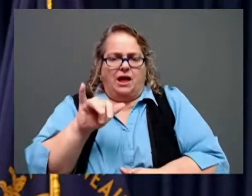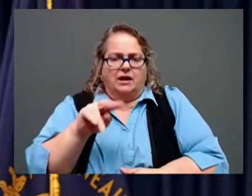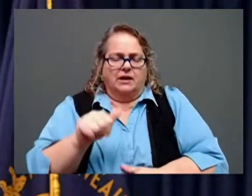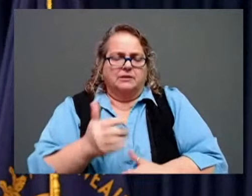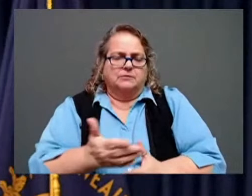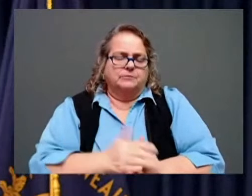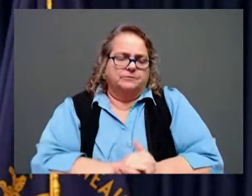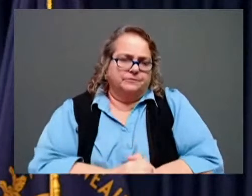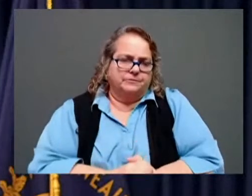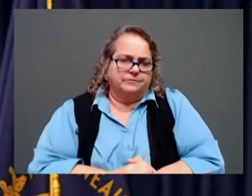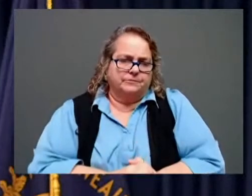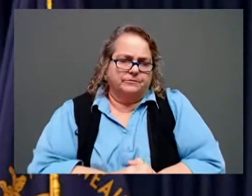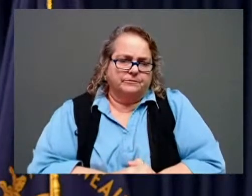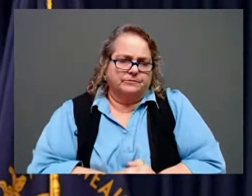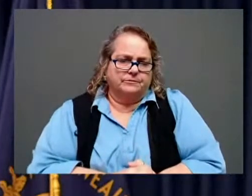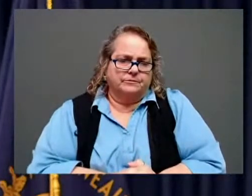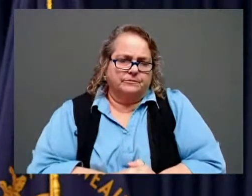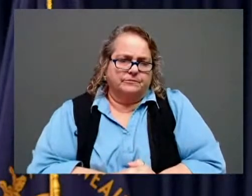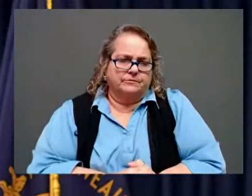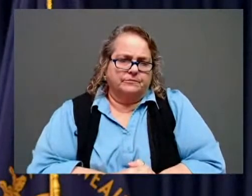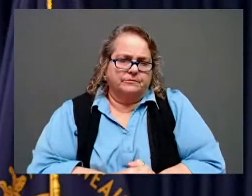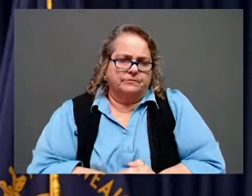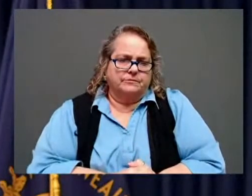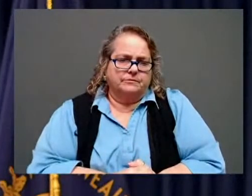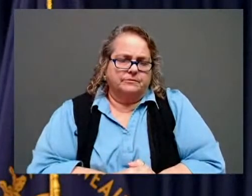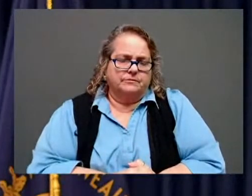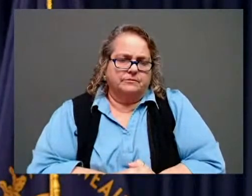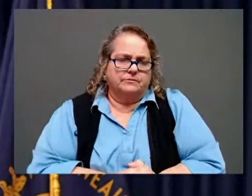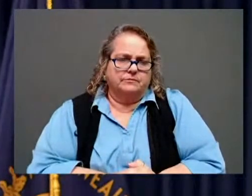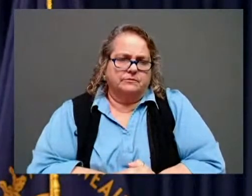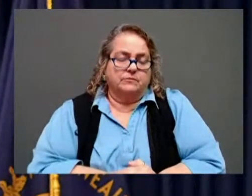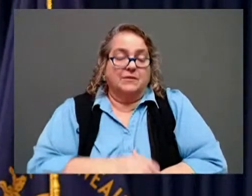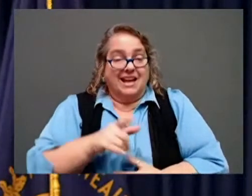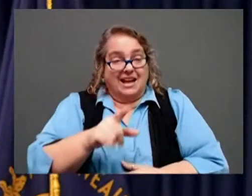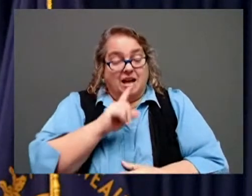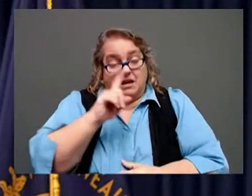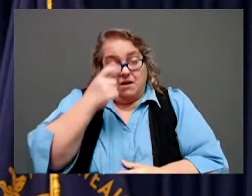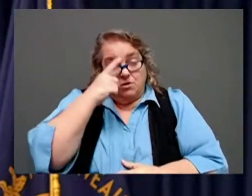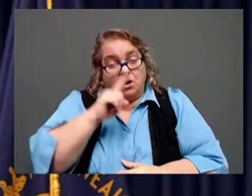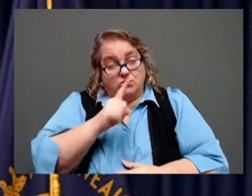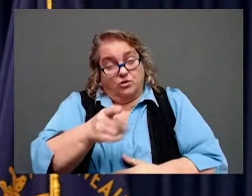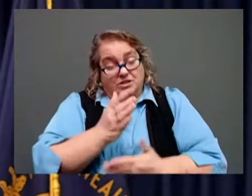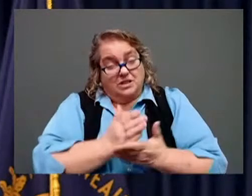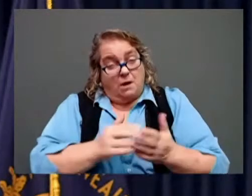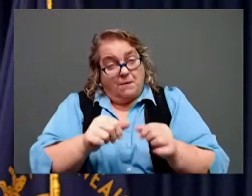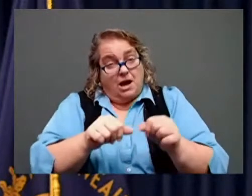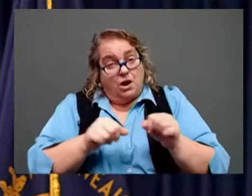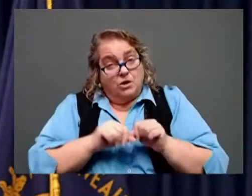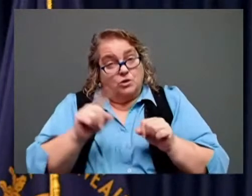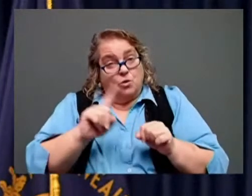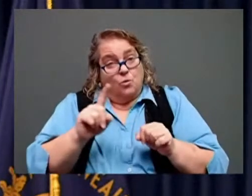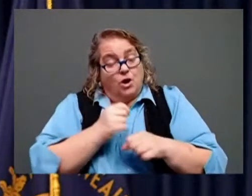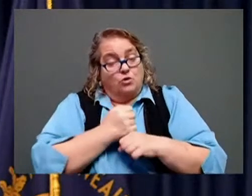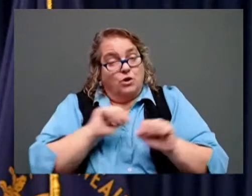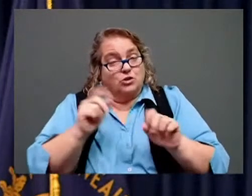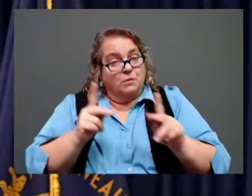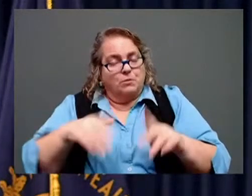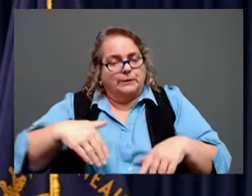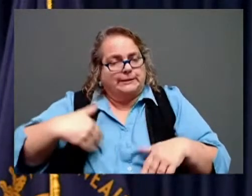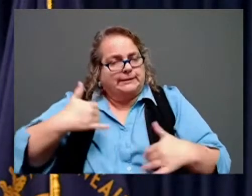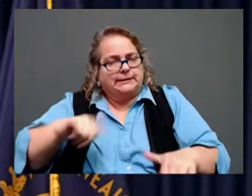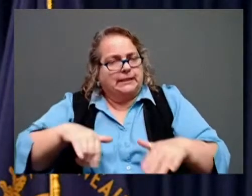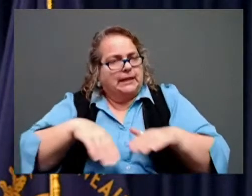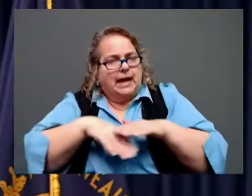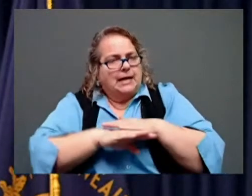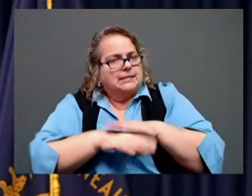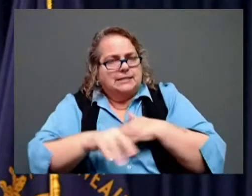have there been certain areas that rescue crews still have not been able to access? And can you just give us a general update on